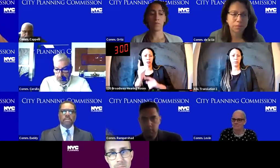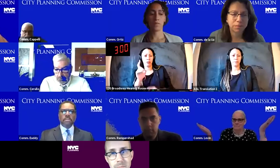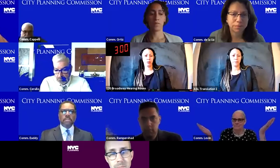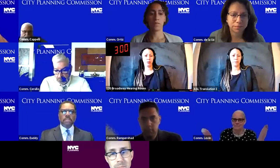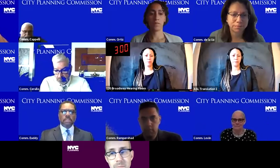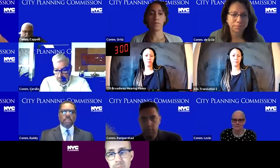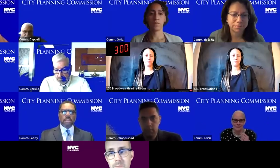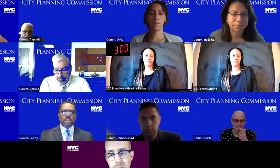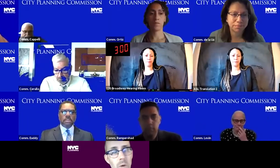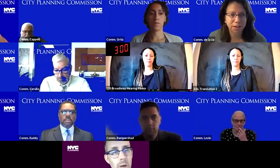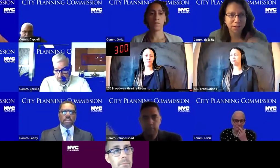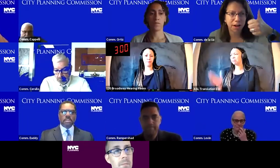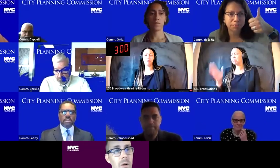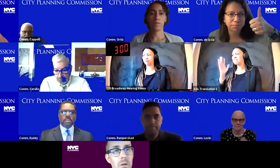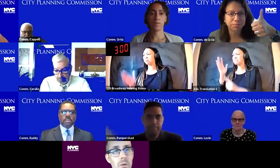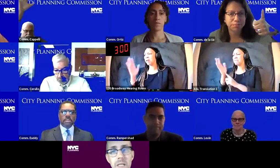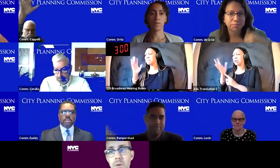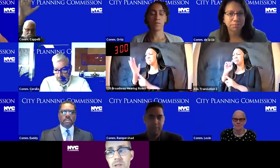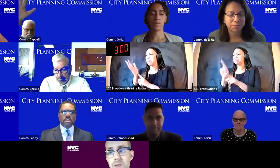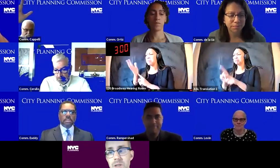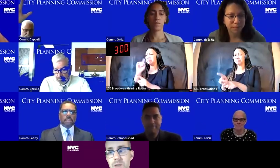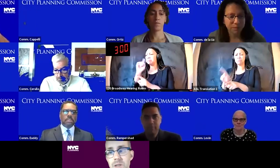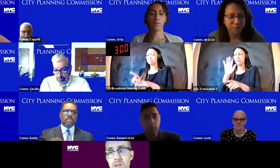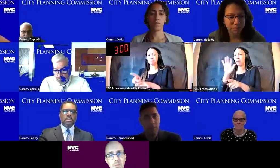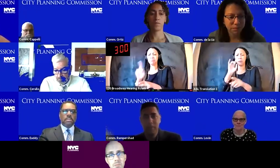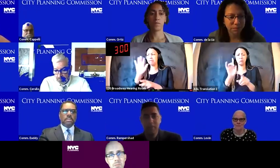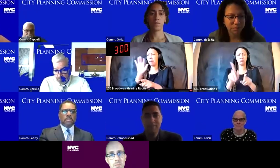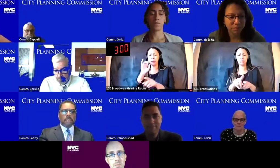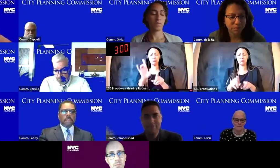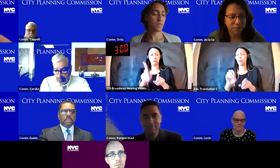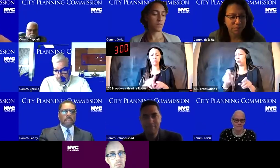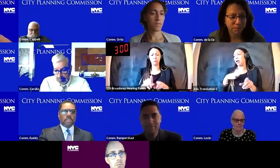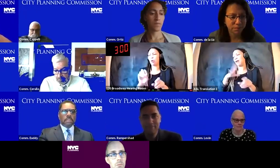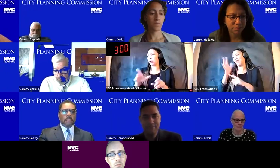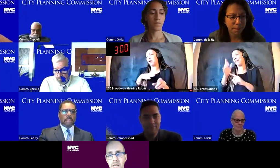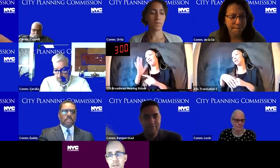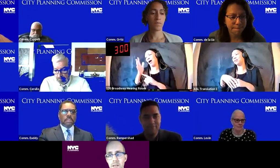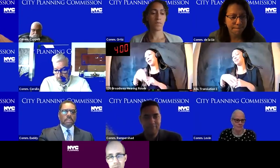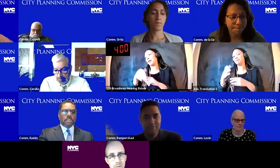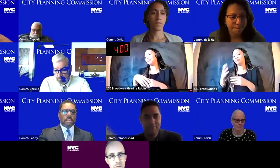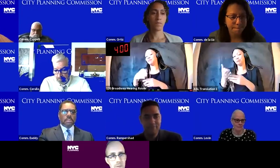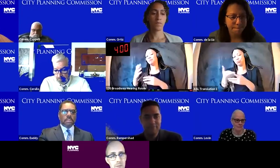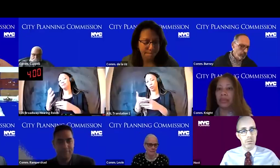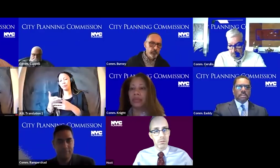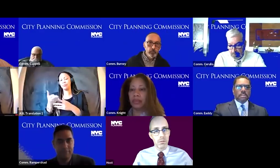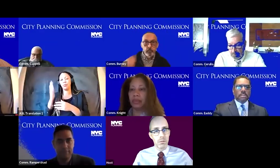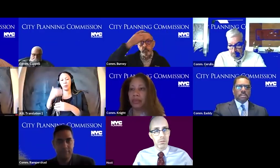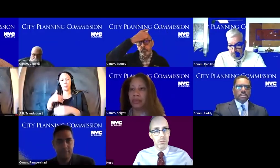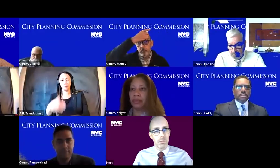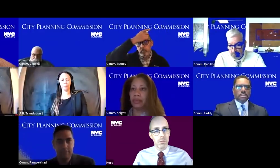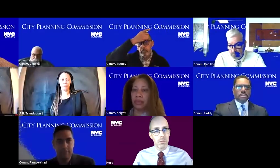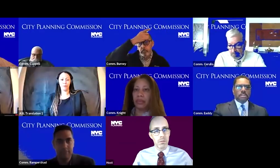5 minutes would be helpful, I think. That's fine. All right. Let's do 5 minutes. Everybody can sign in. All right. So I think we